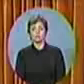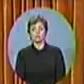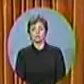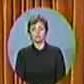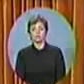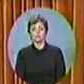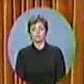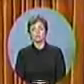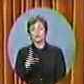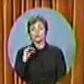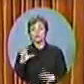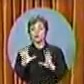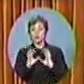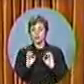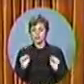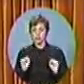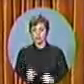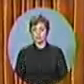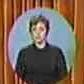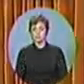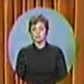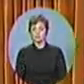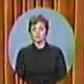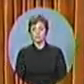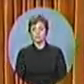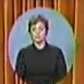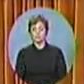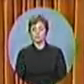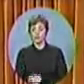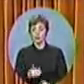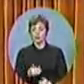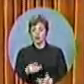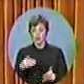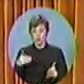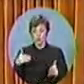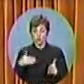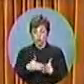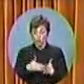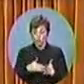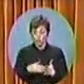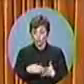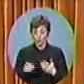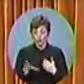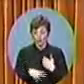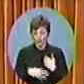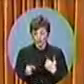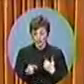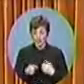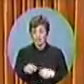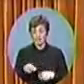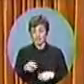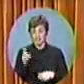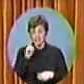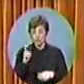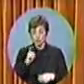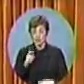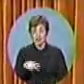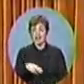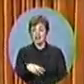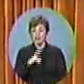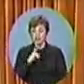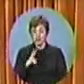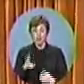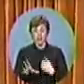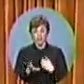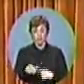Mr. Speaker, Ontario convicted violent sex offender Paul Keller, known as the balcony rapist, has served his sentence,